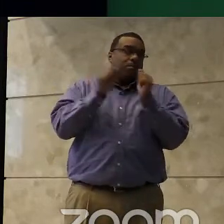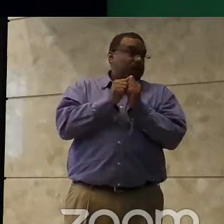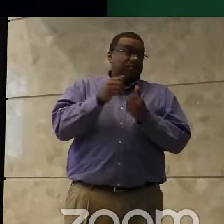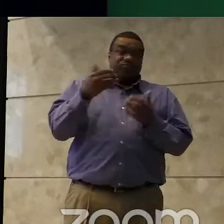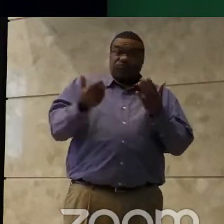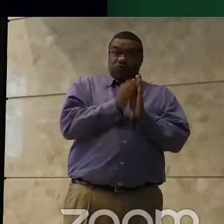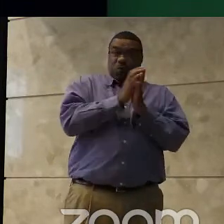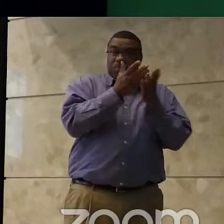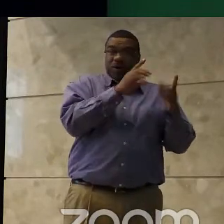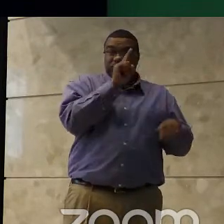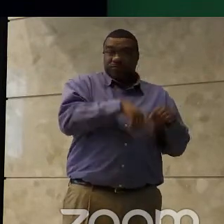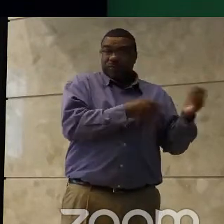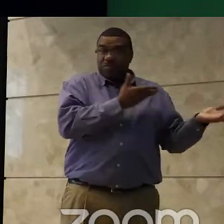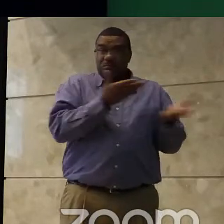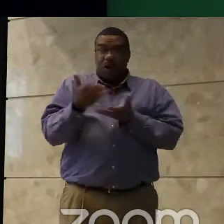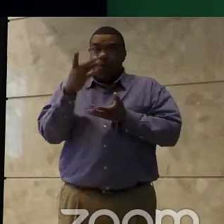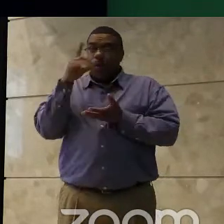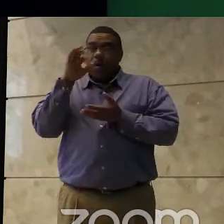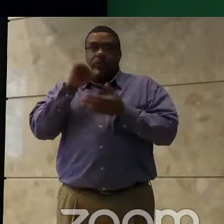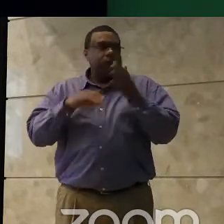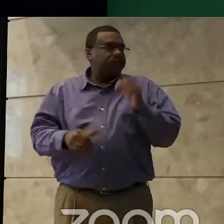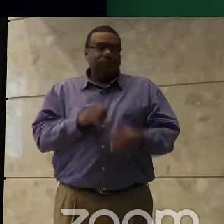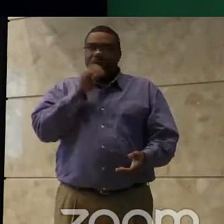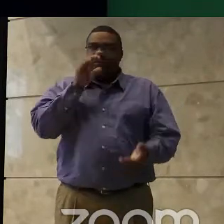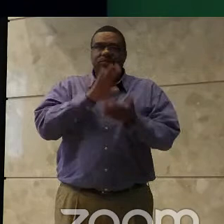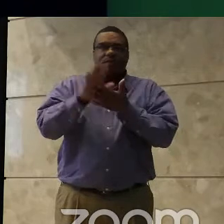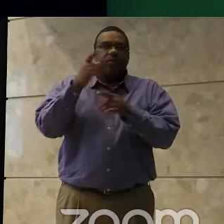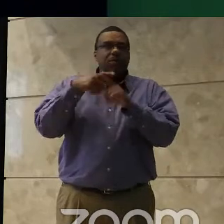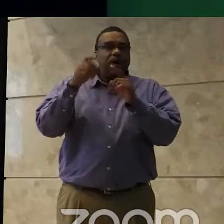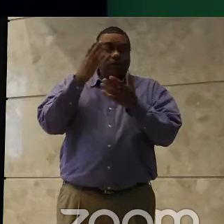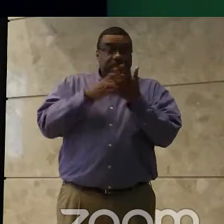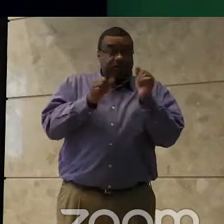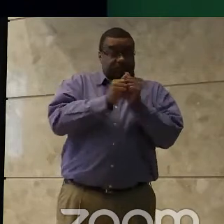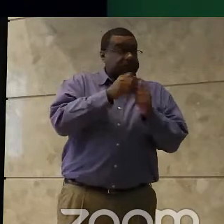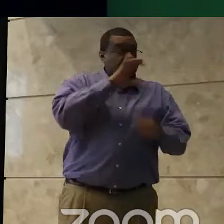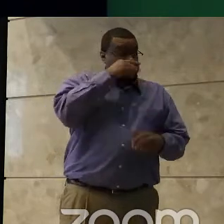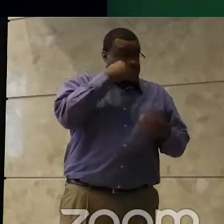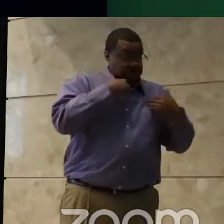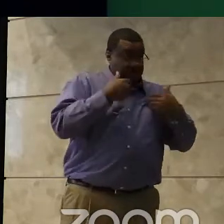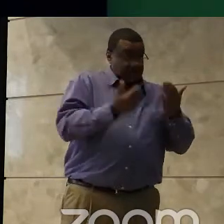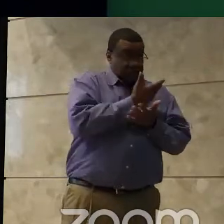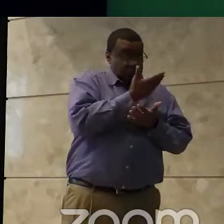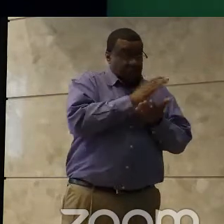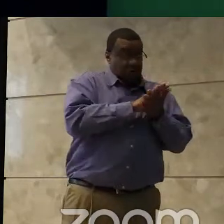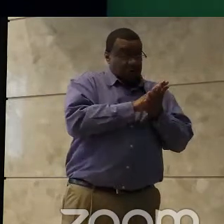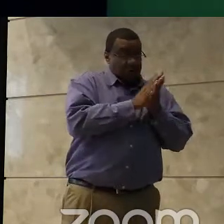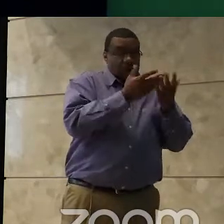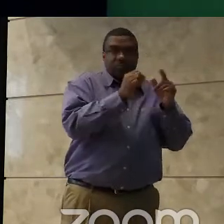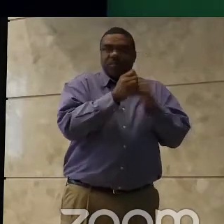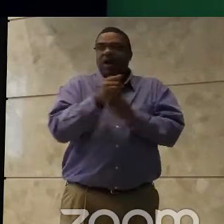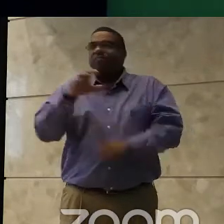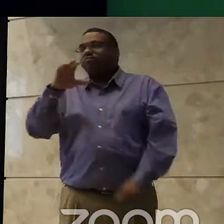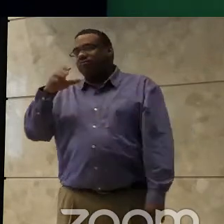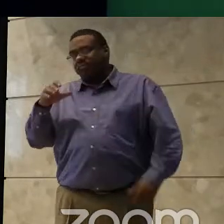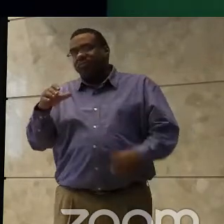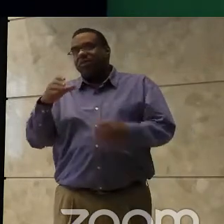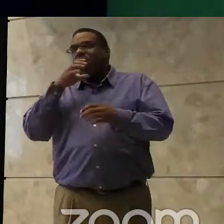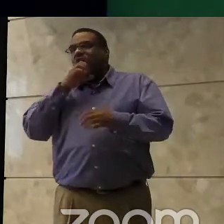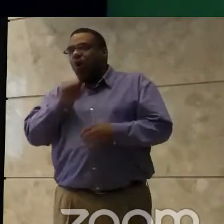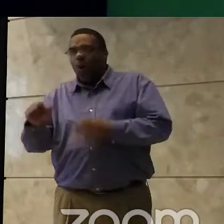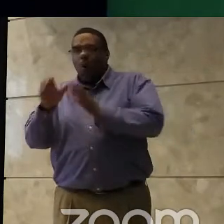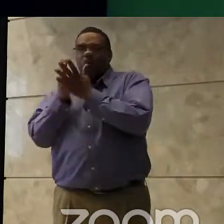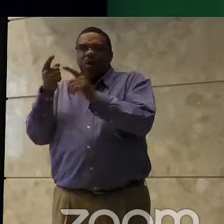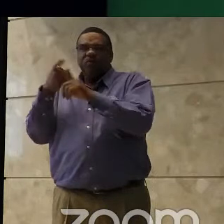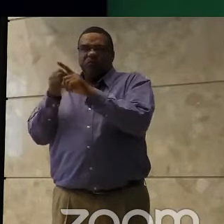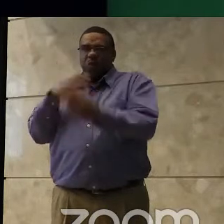some schools because they'd be considered not nice for some kids to have new books and everybody else to have the old books from the white schools, raggedy books